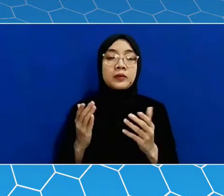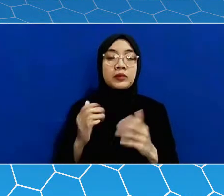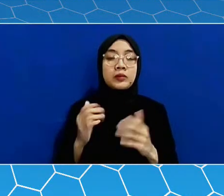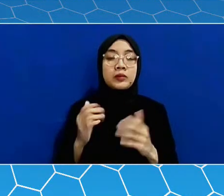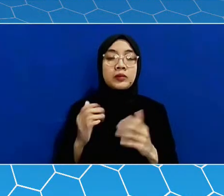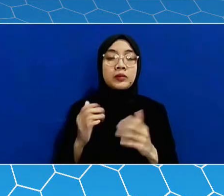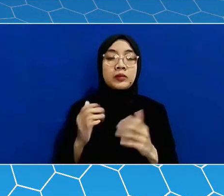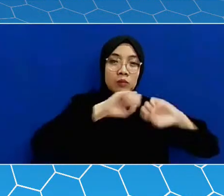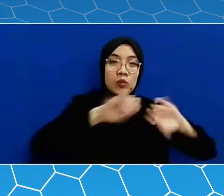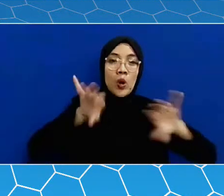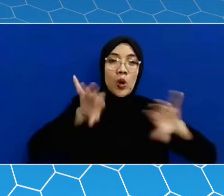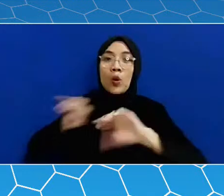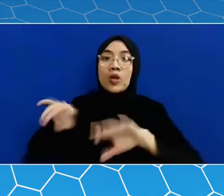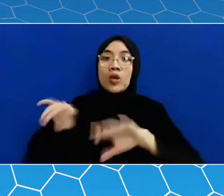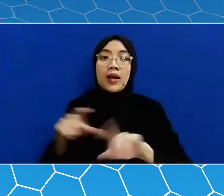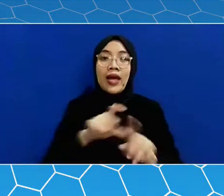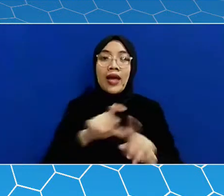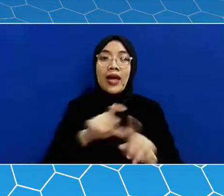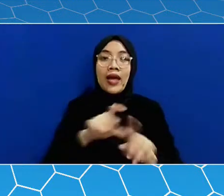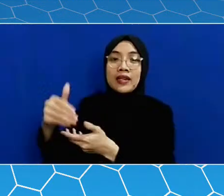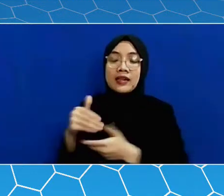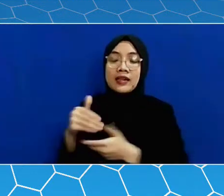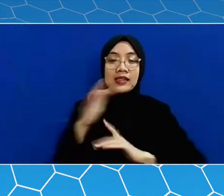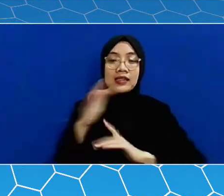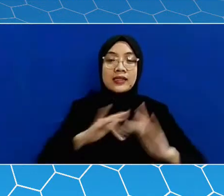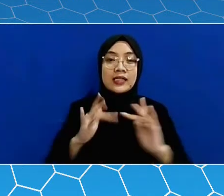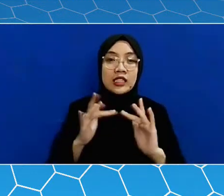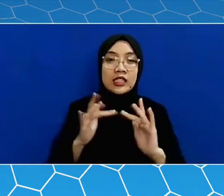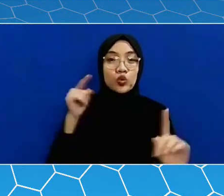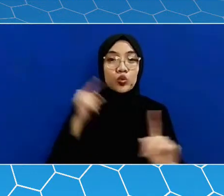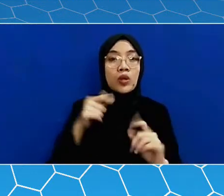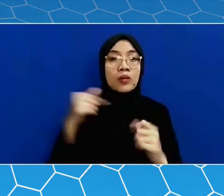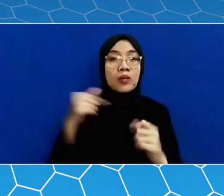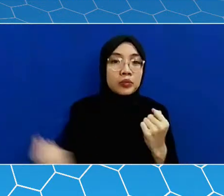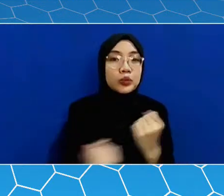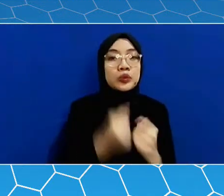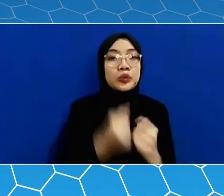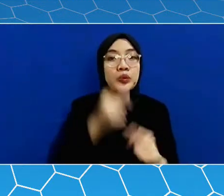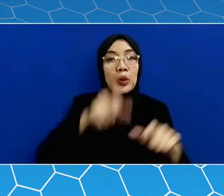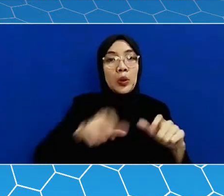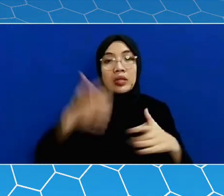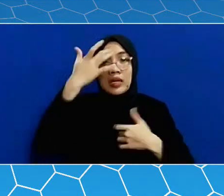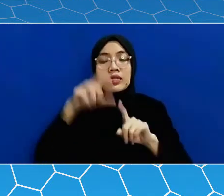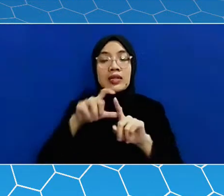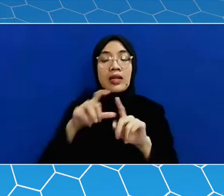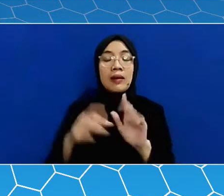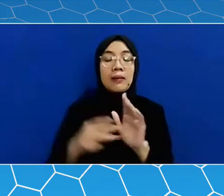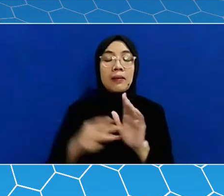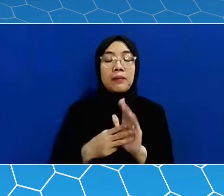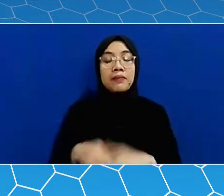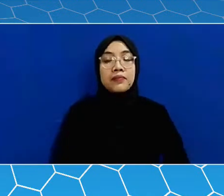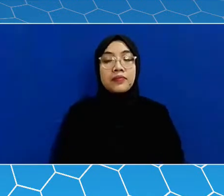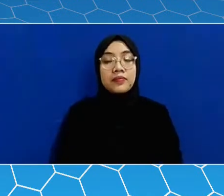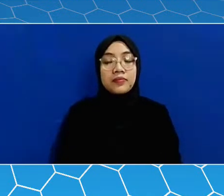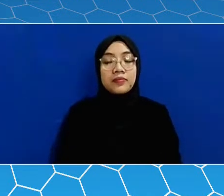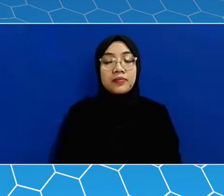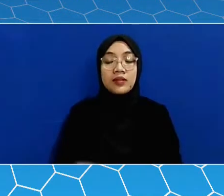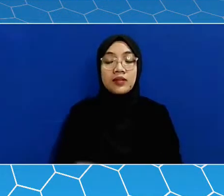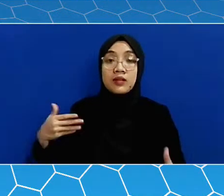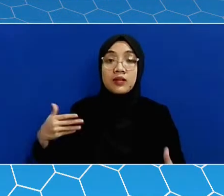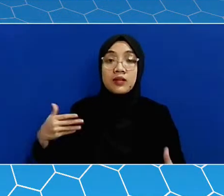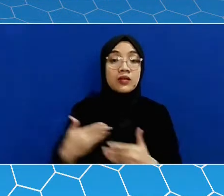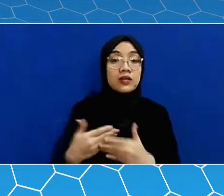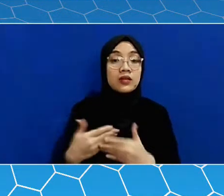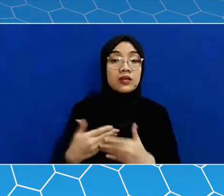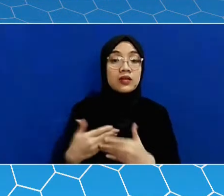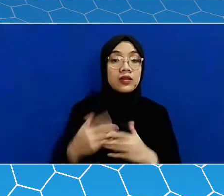to better support people with diabetes. And this is using data right from the point of self-management, right through to clinician